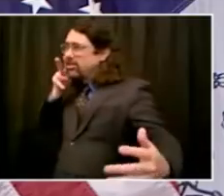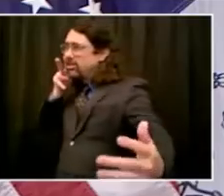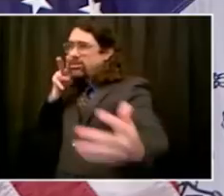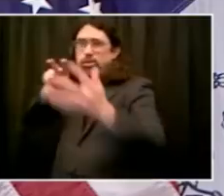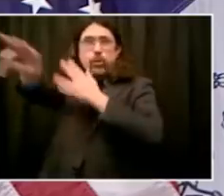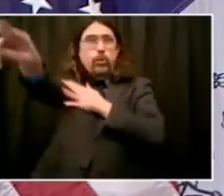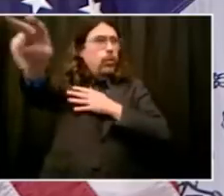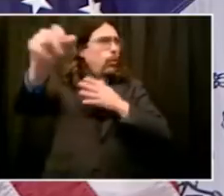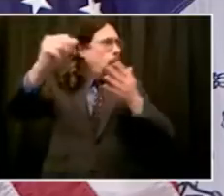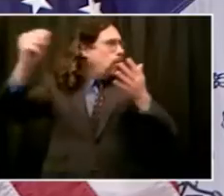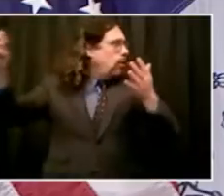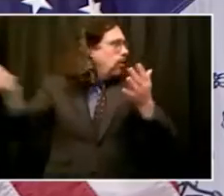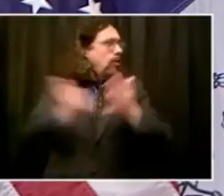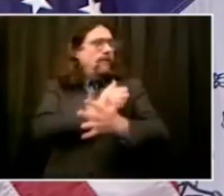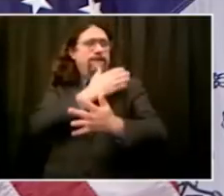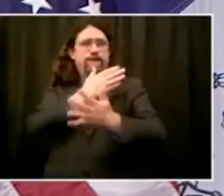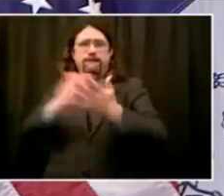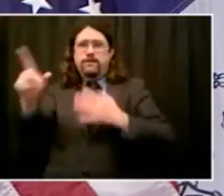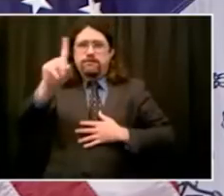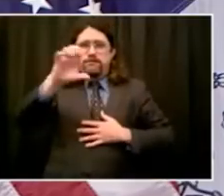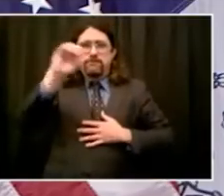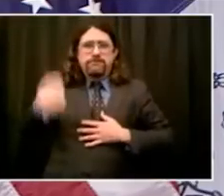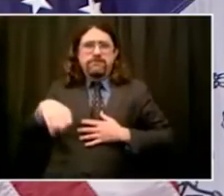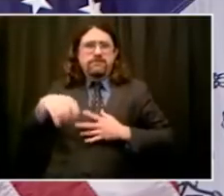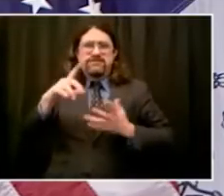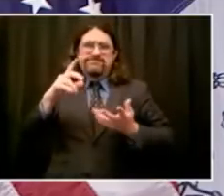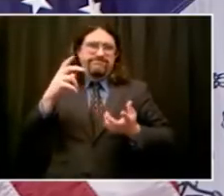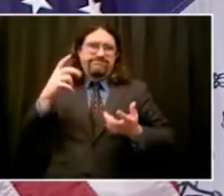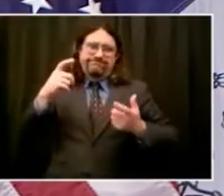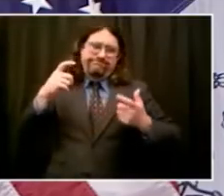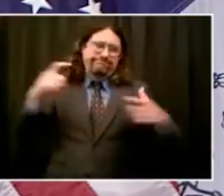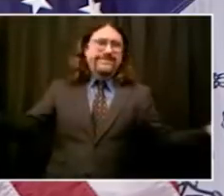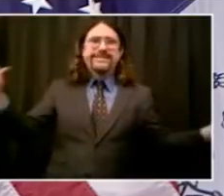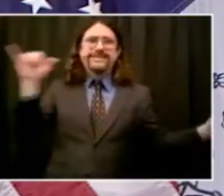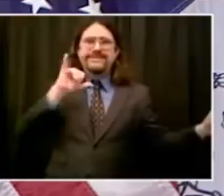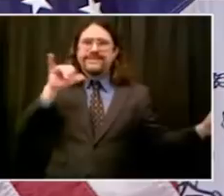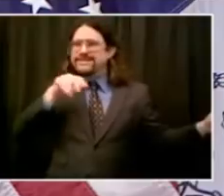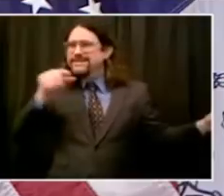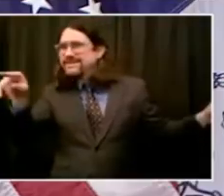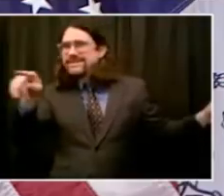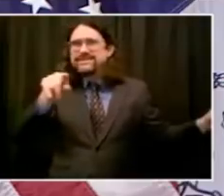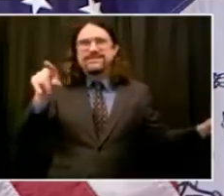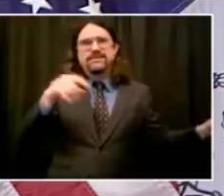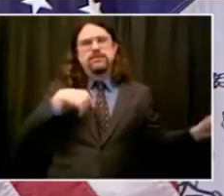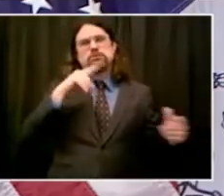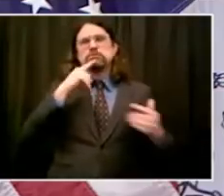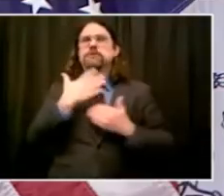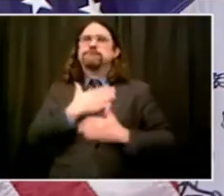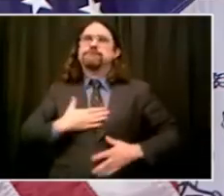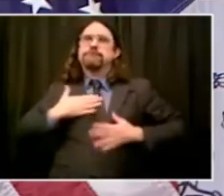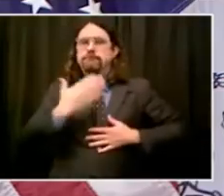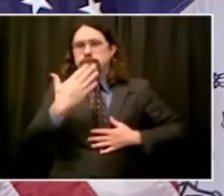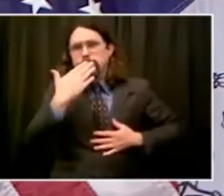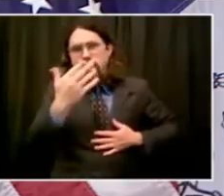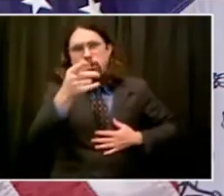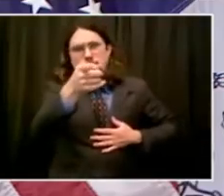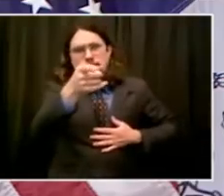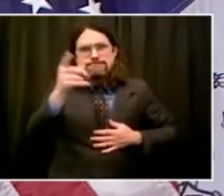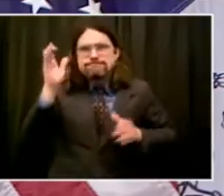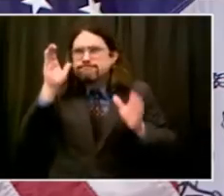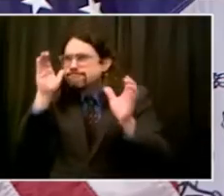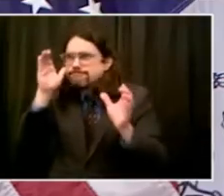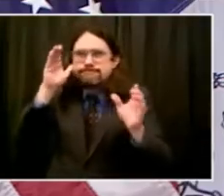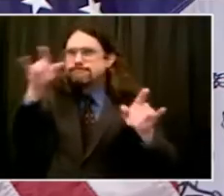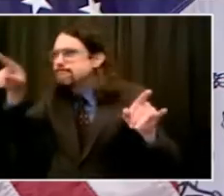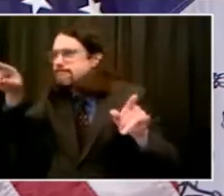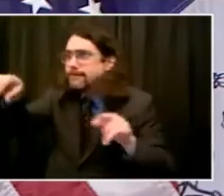packages, the food program, the great success here has been, again, an example of going 0 to 60, putting something